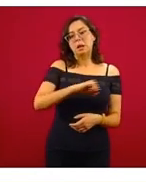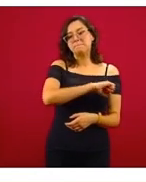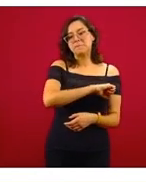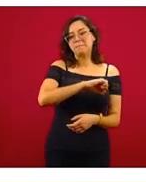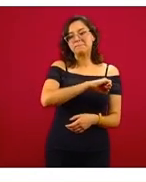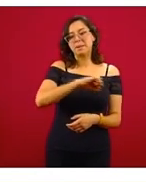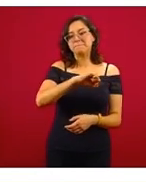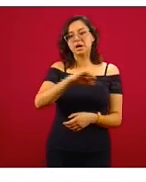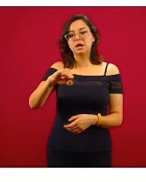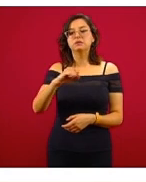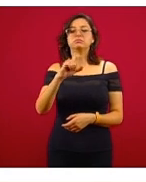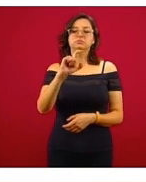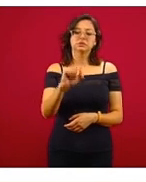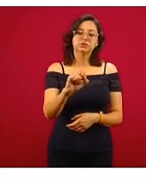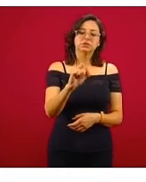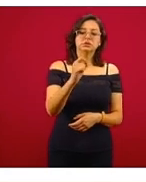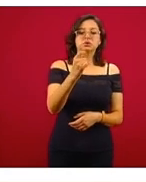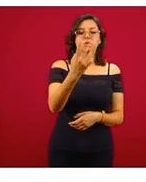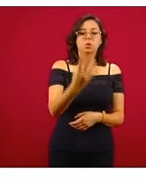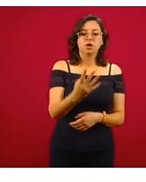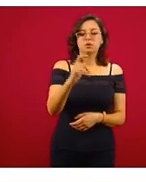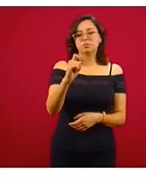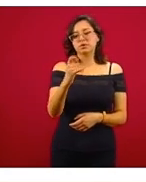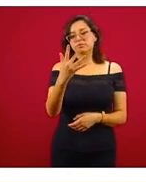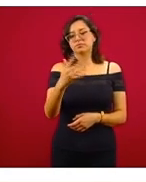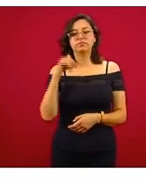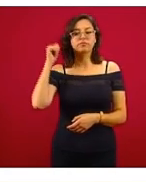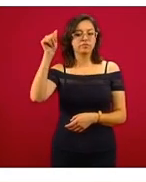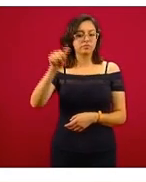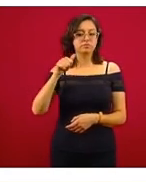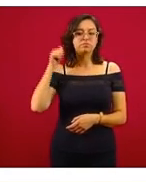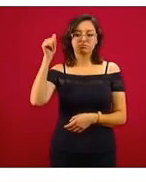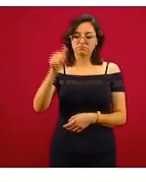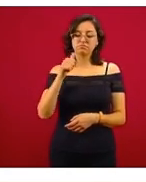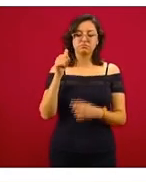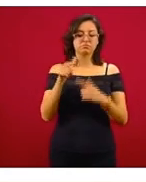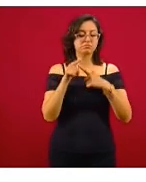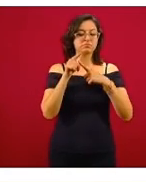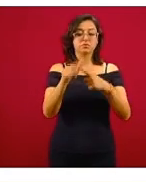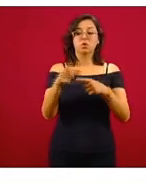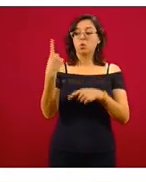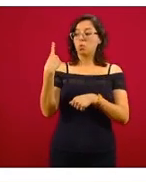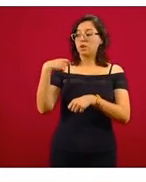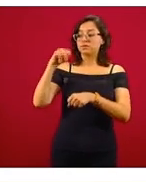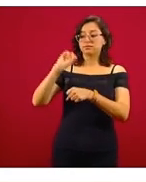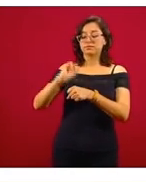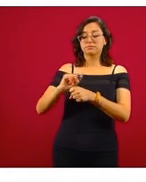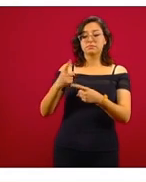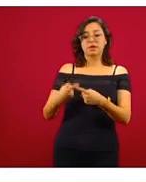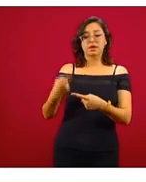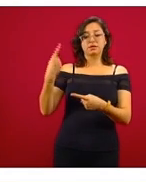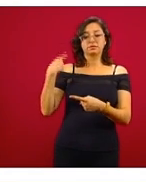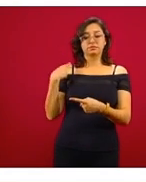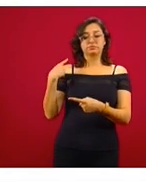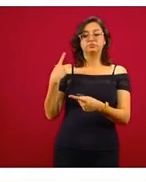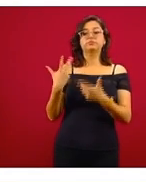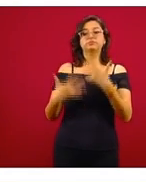We continue to observe an upward trend. This tendency has